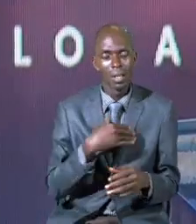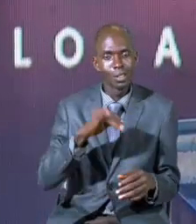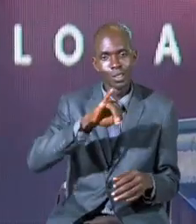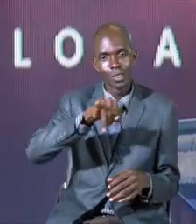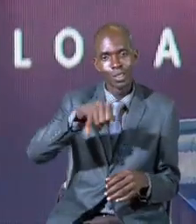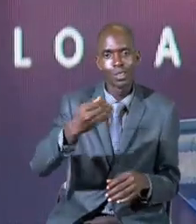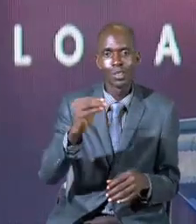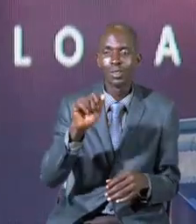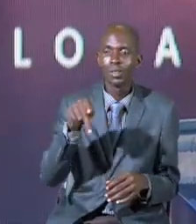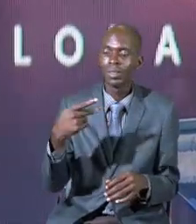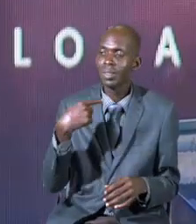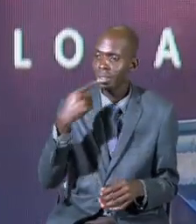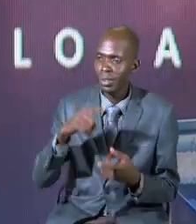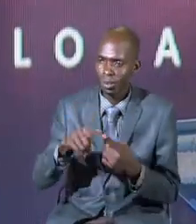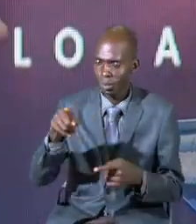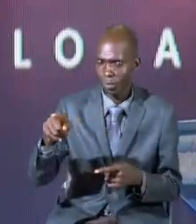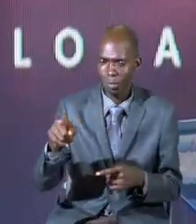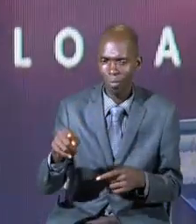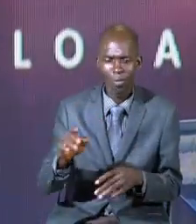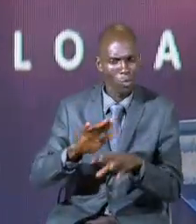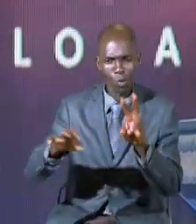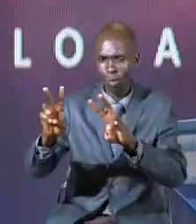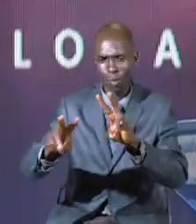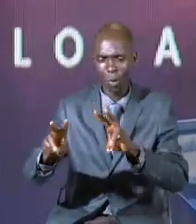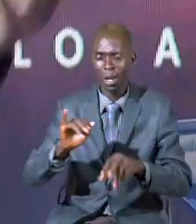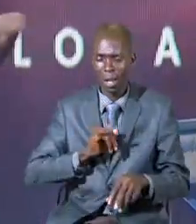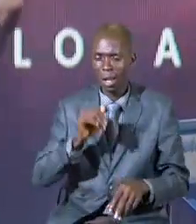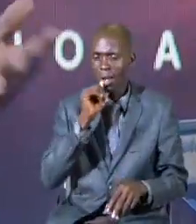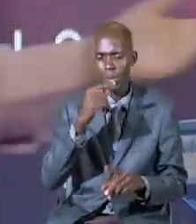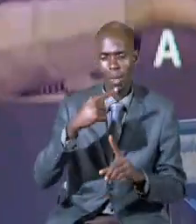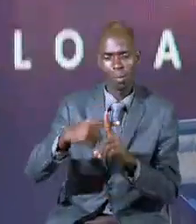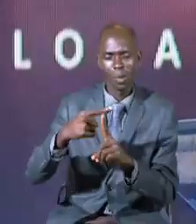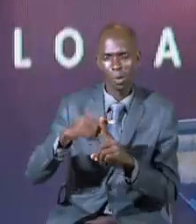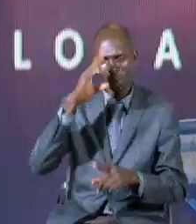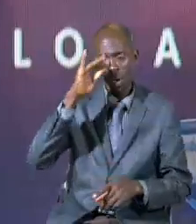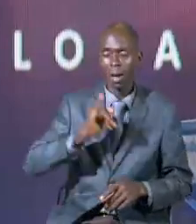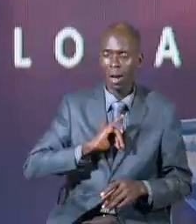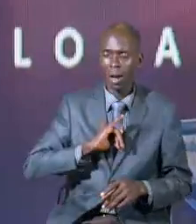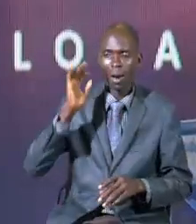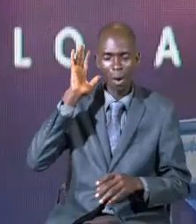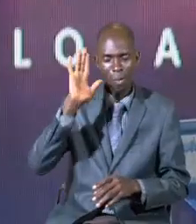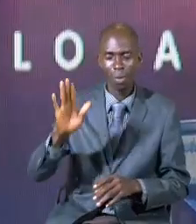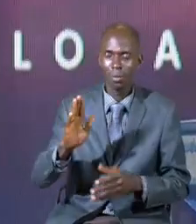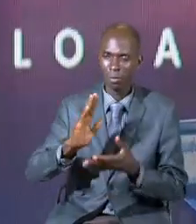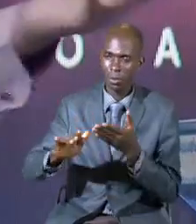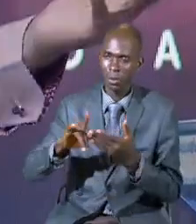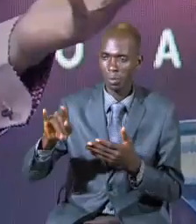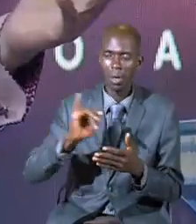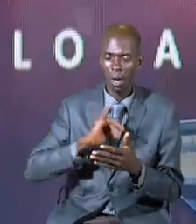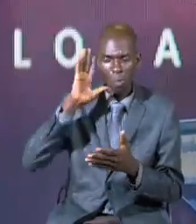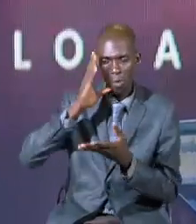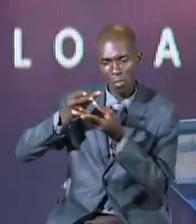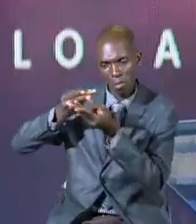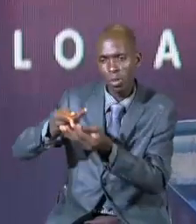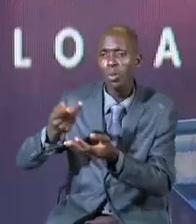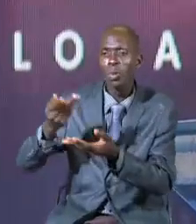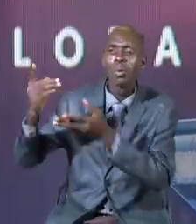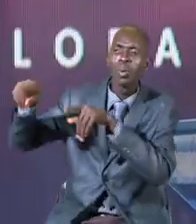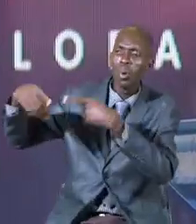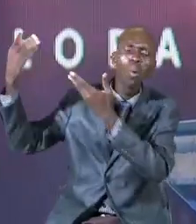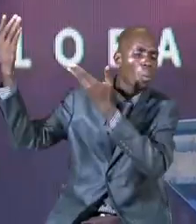a positive man. I've forgiven you. I'll feed you. Go bring your people. The Lord sent me